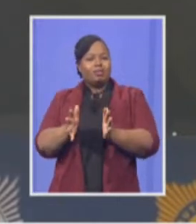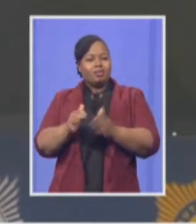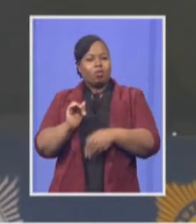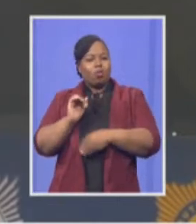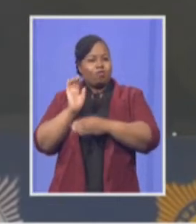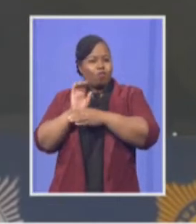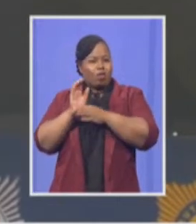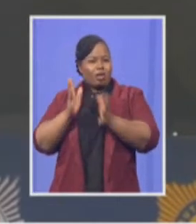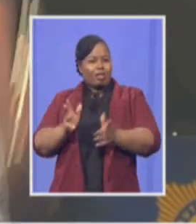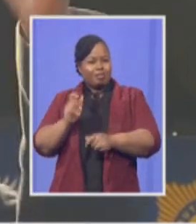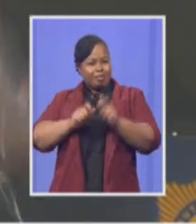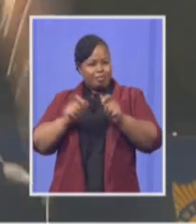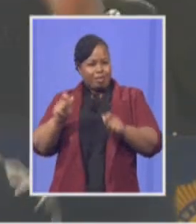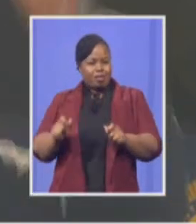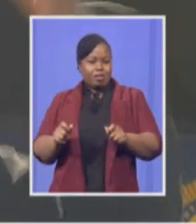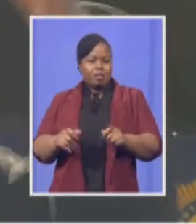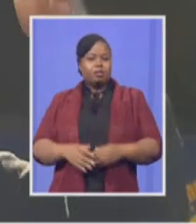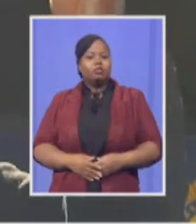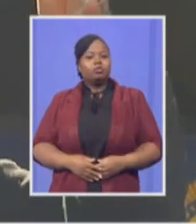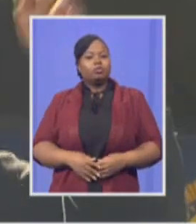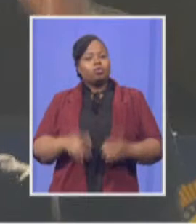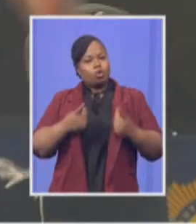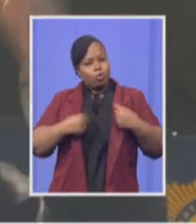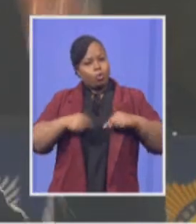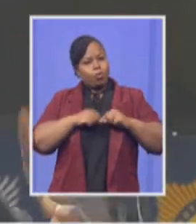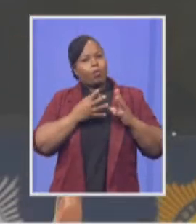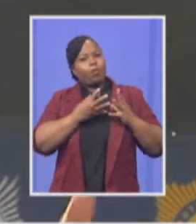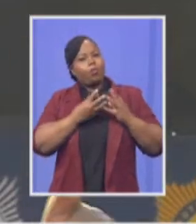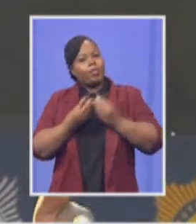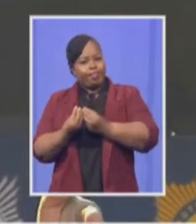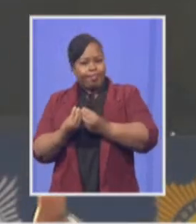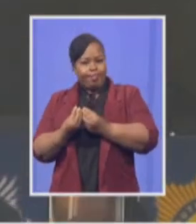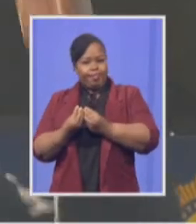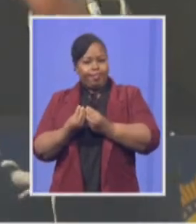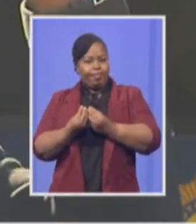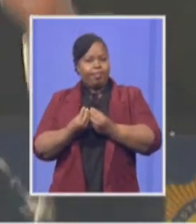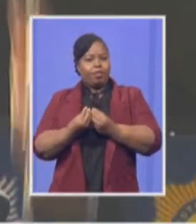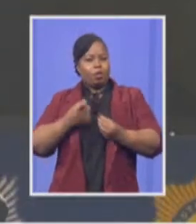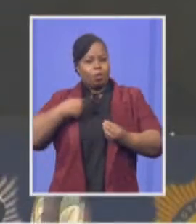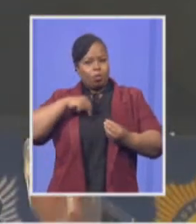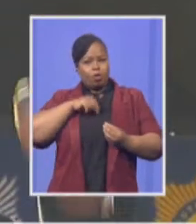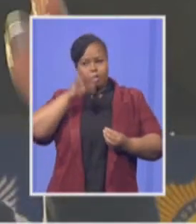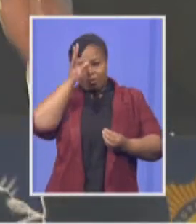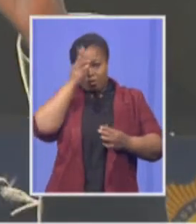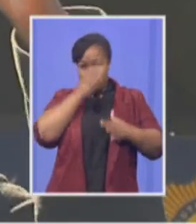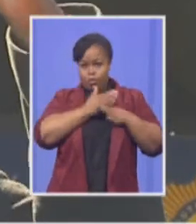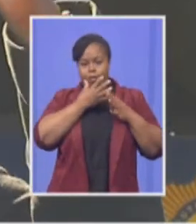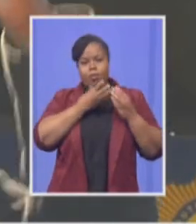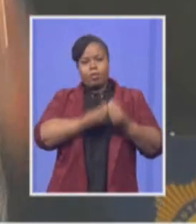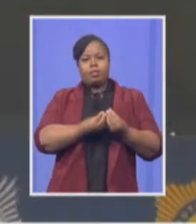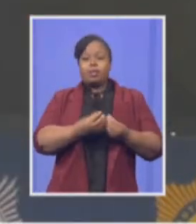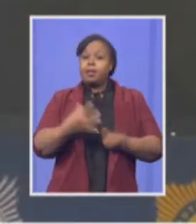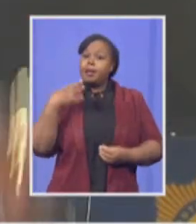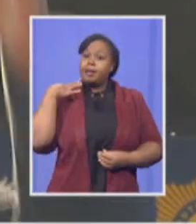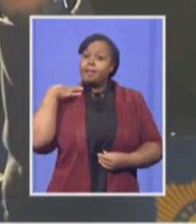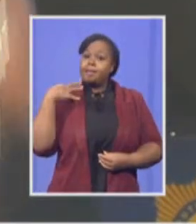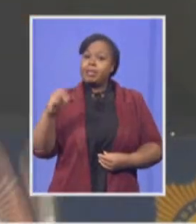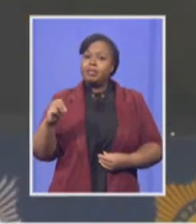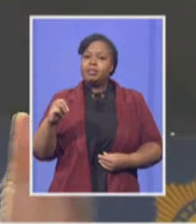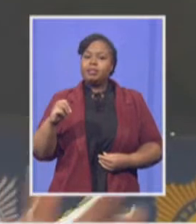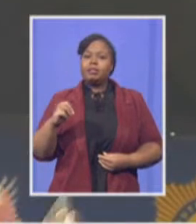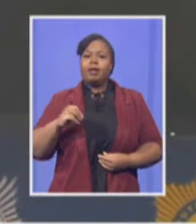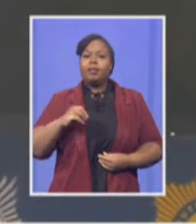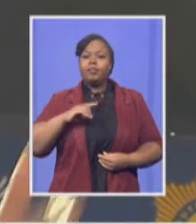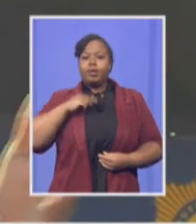yama-foreign nationals. Siyayiphelezela samaphoyisa. Uminister uMtswaleti